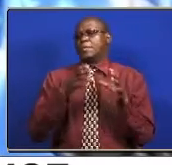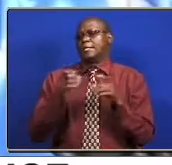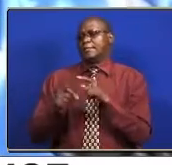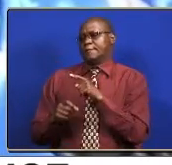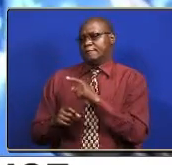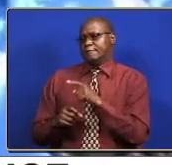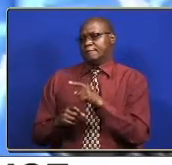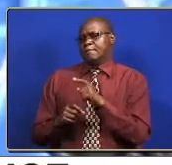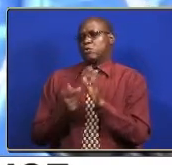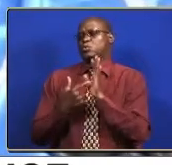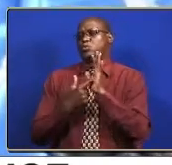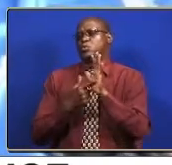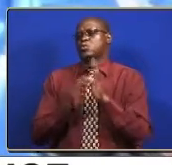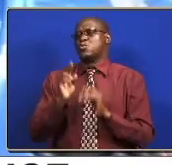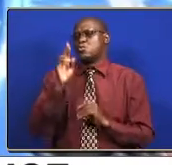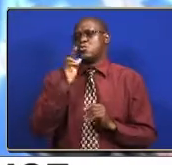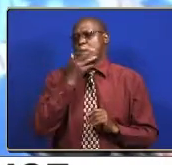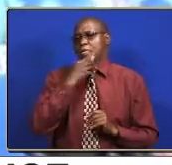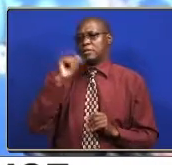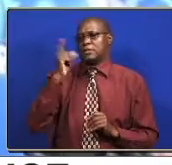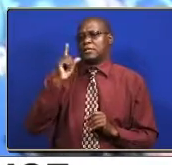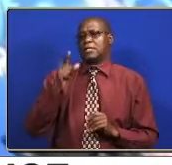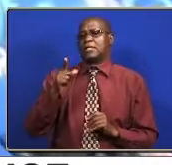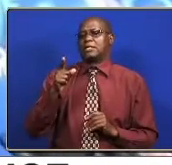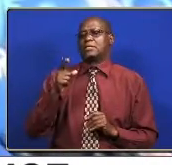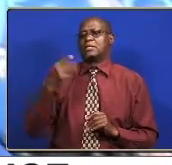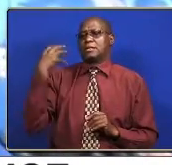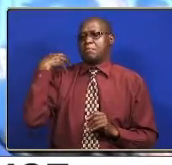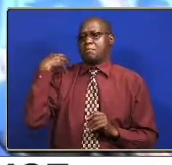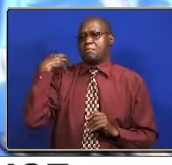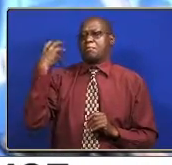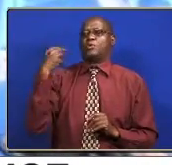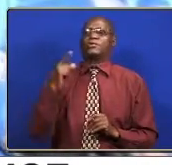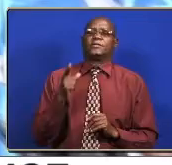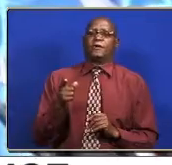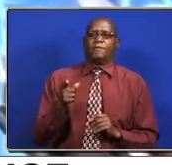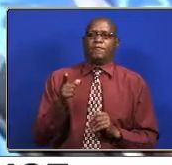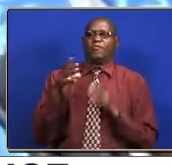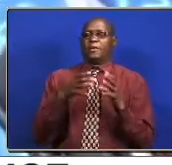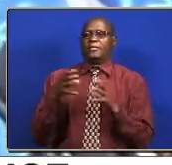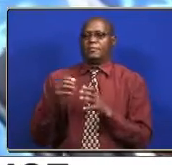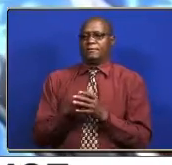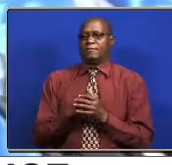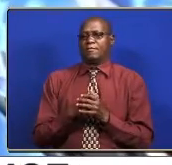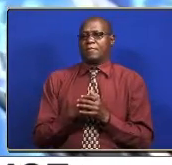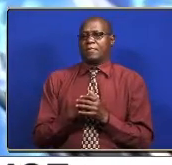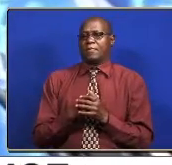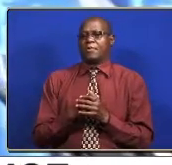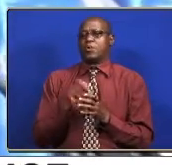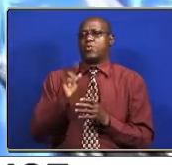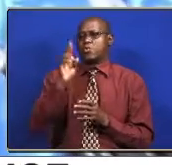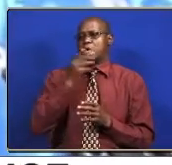inaonyesha Rais Uhuru Kenyatta ndio mkubwa wa huo mlengo wa Azimio Party. Rais Uhuru